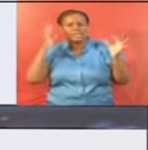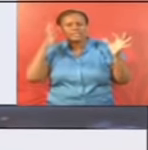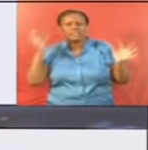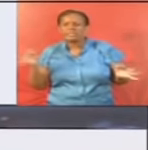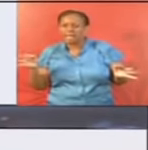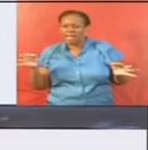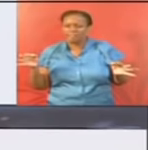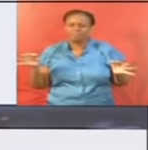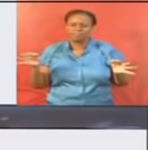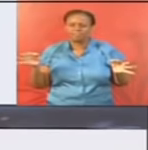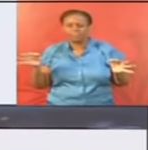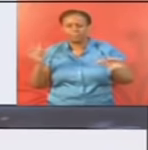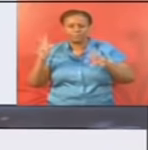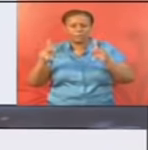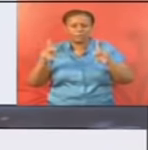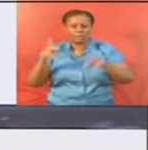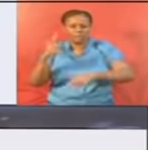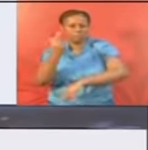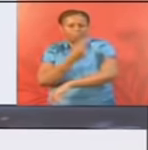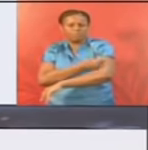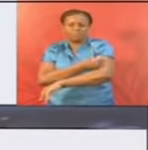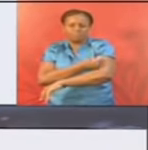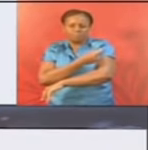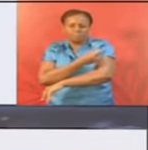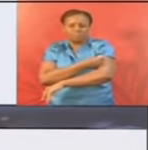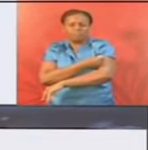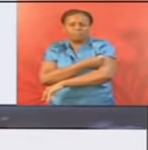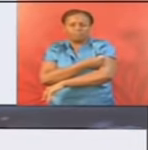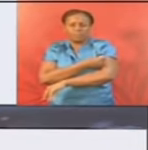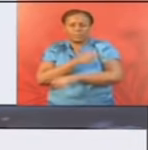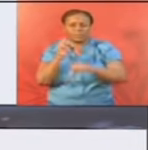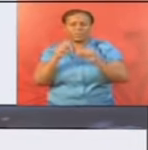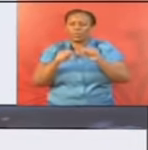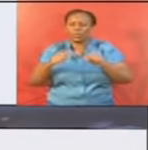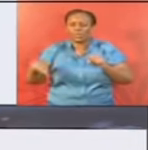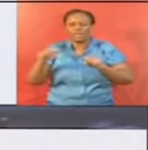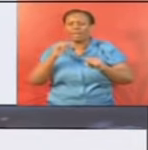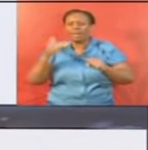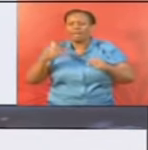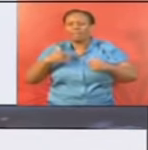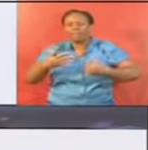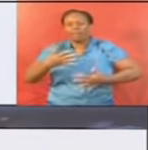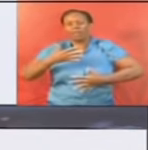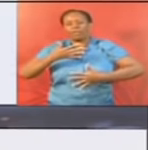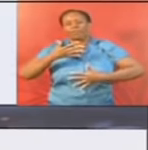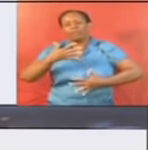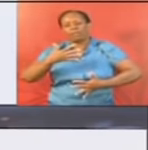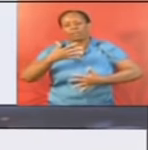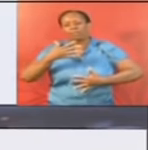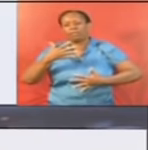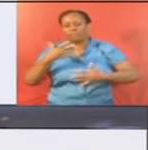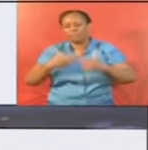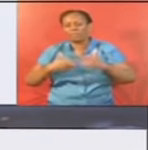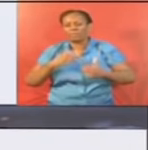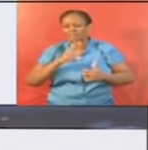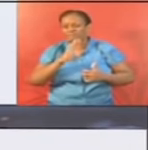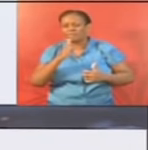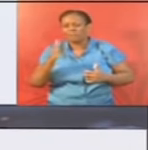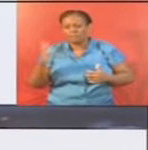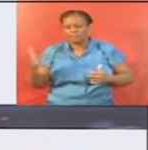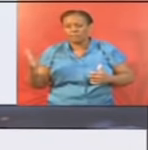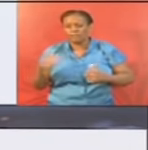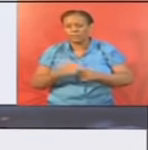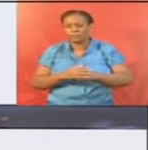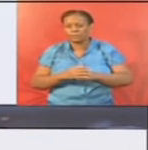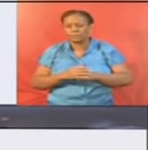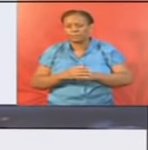respiratory illness from flu and measles outbreak, which countries such as Brazil, Argentina, Mexico, and Venezuela